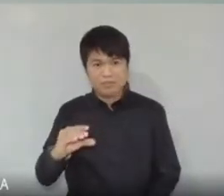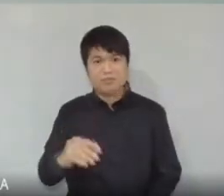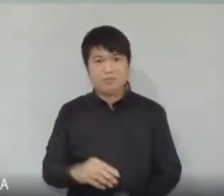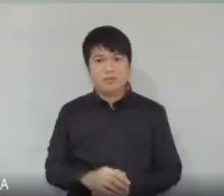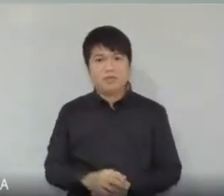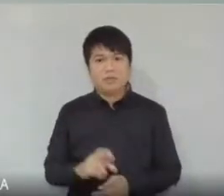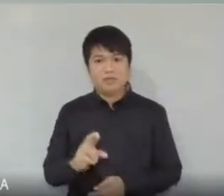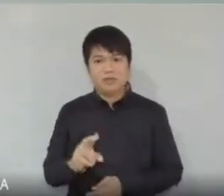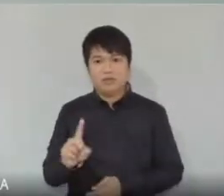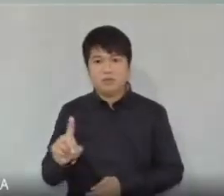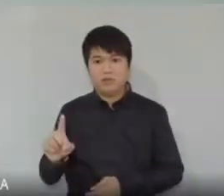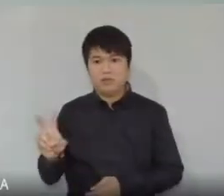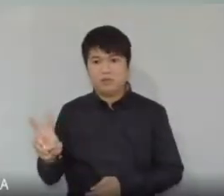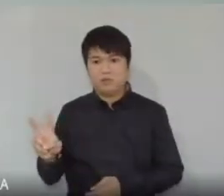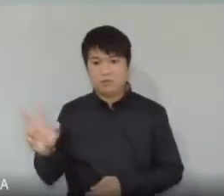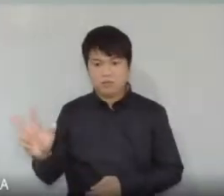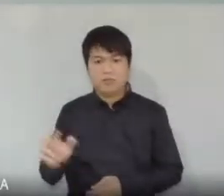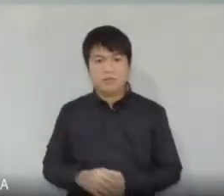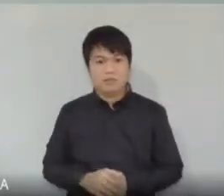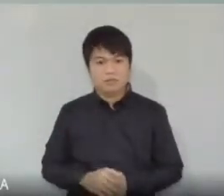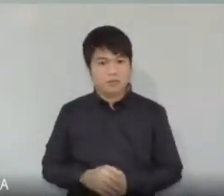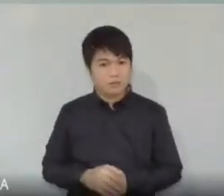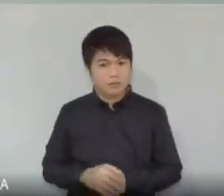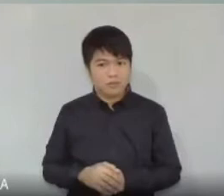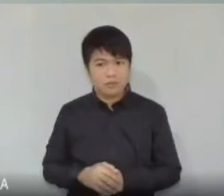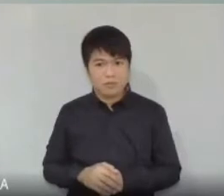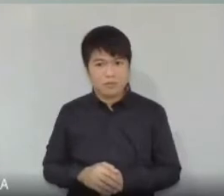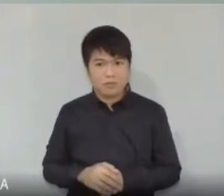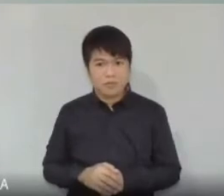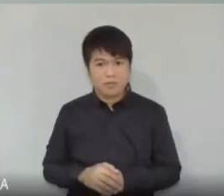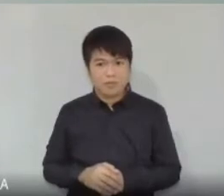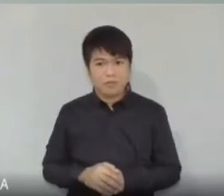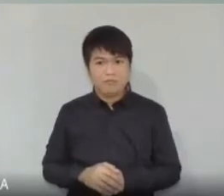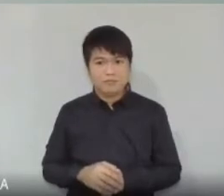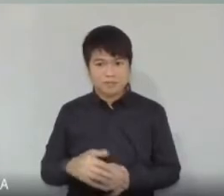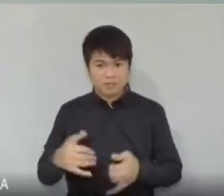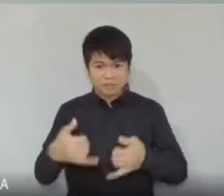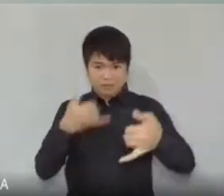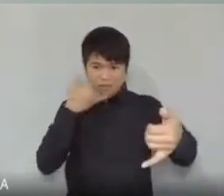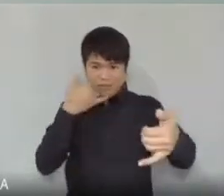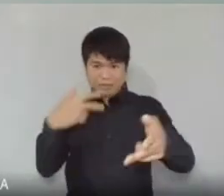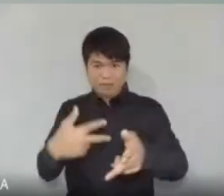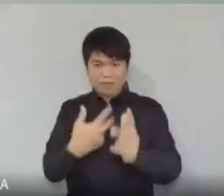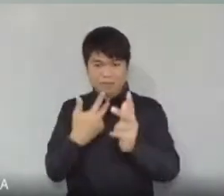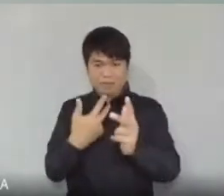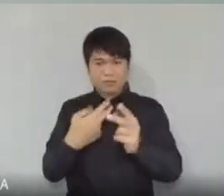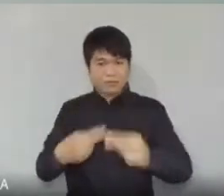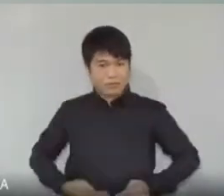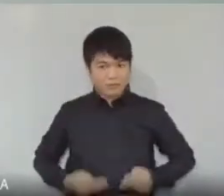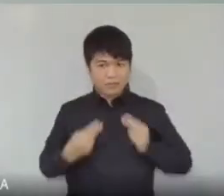sustainable intervention that will improve our health service delivery, no, in province-wide